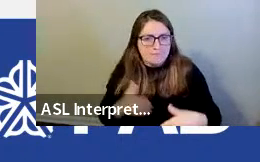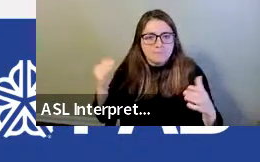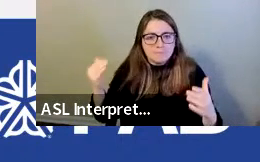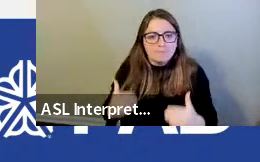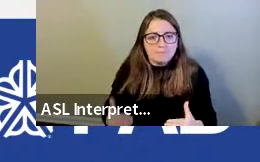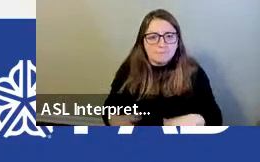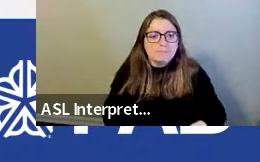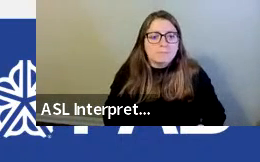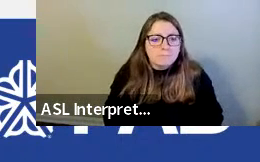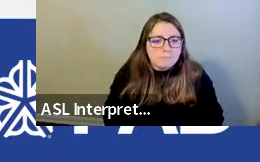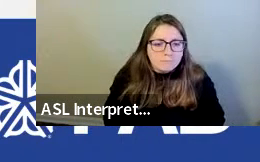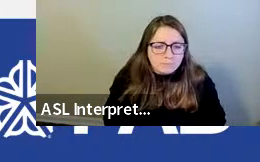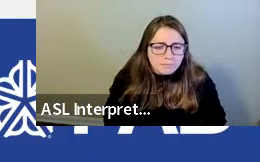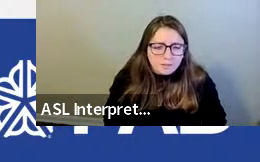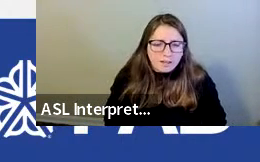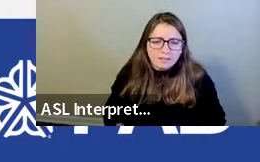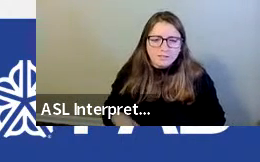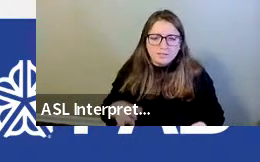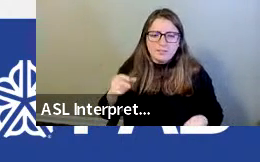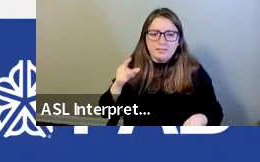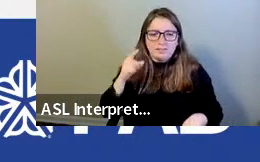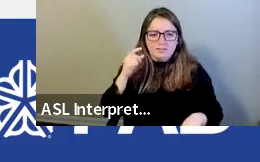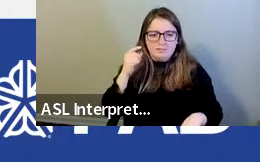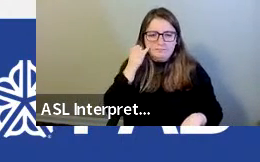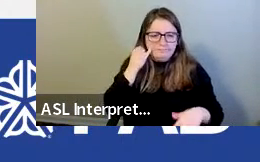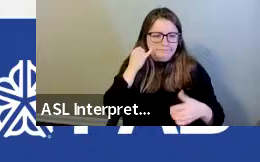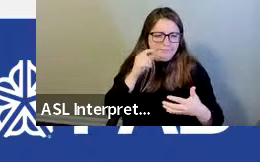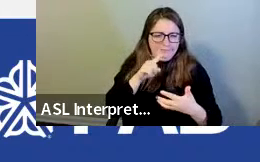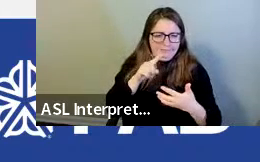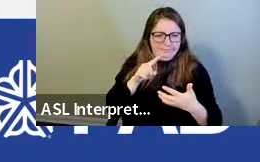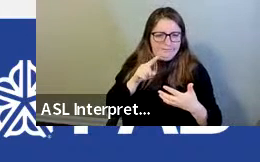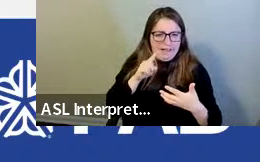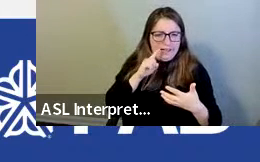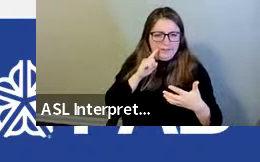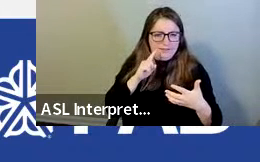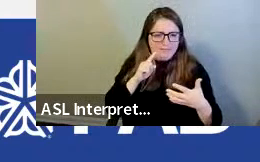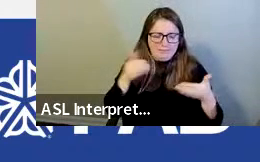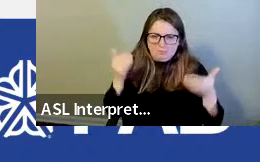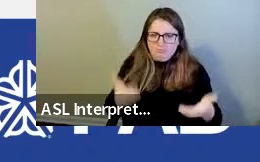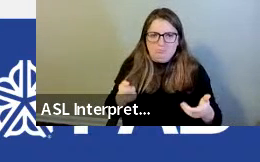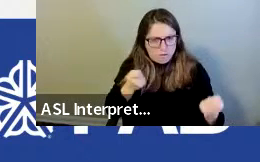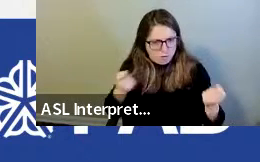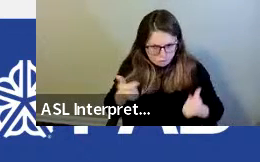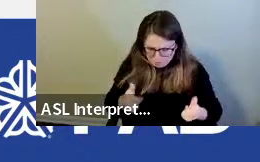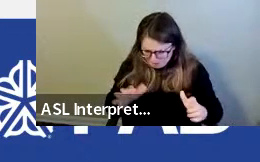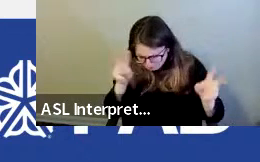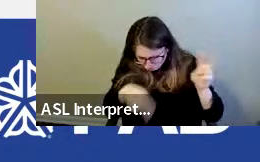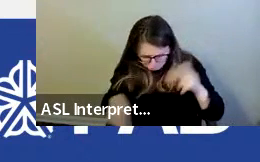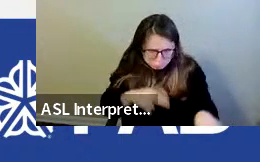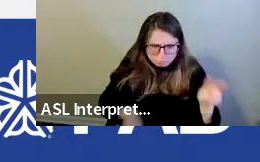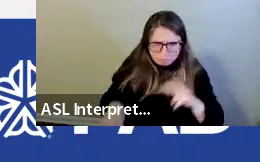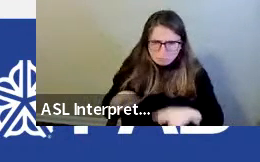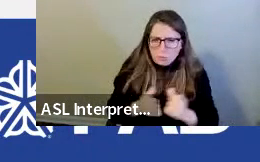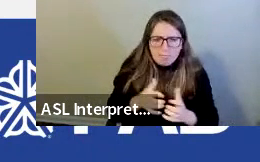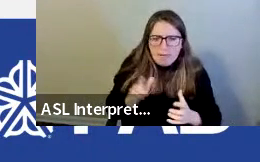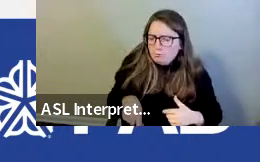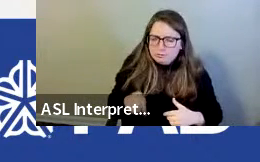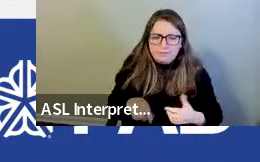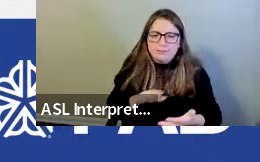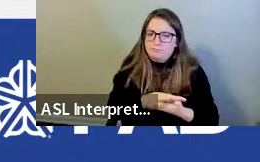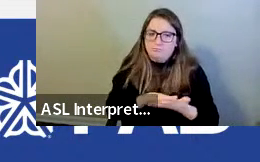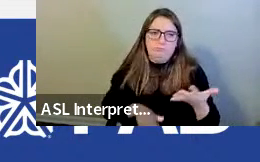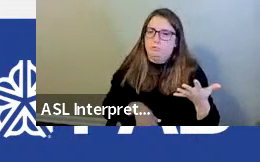inspection upon a stop and frisk. So this is where we're really starting to get into, again, criminal misconducts. We are getting into Fourth